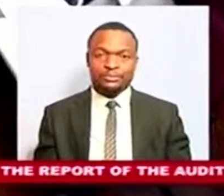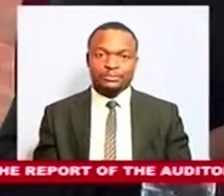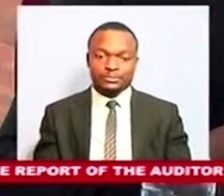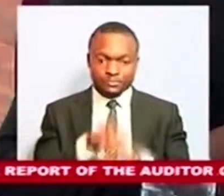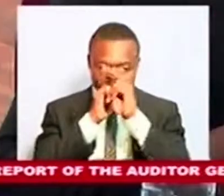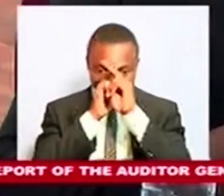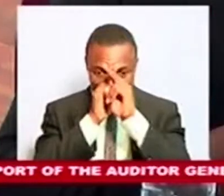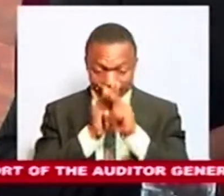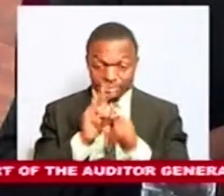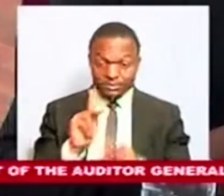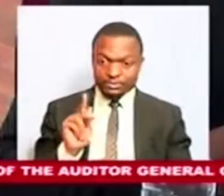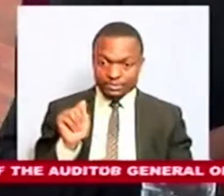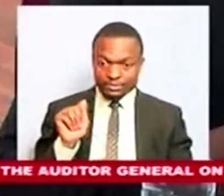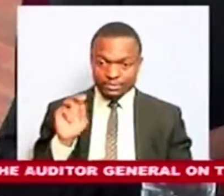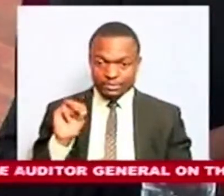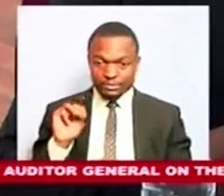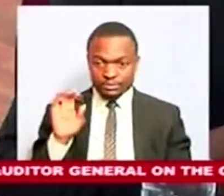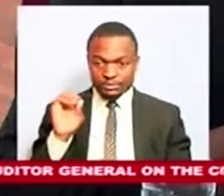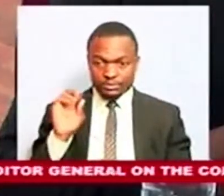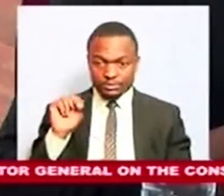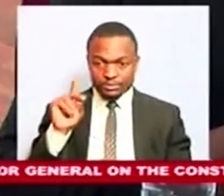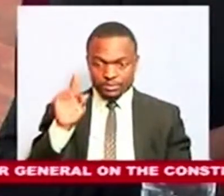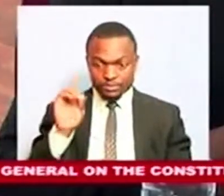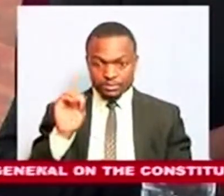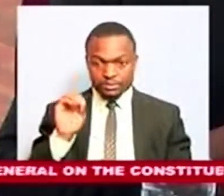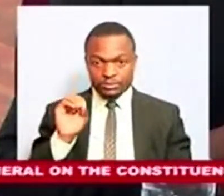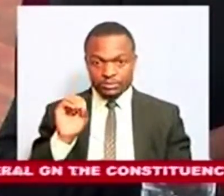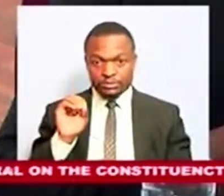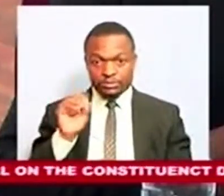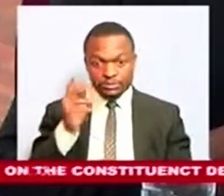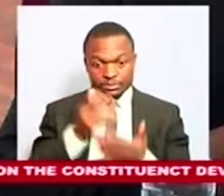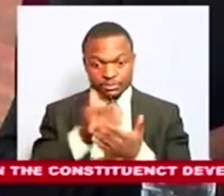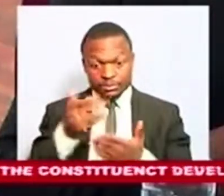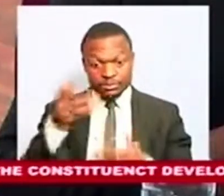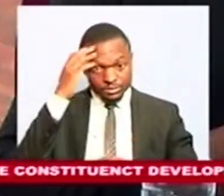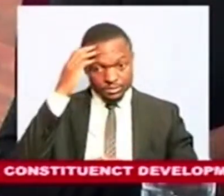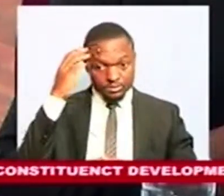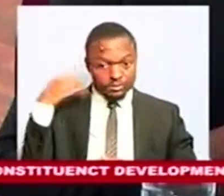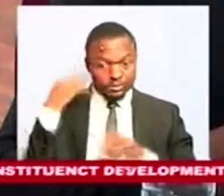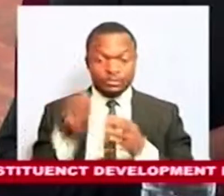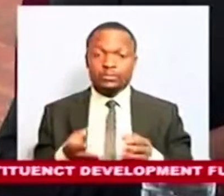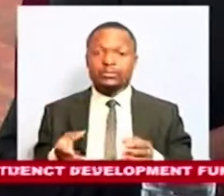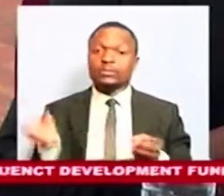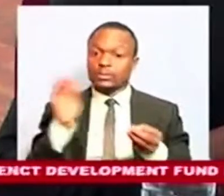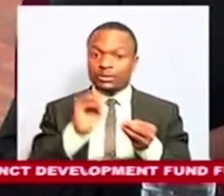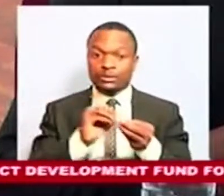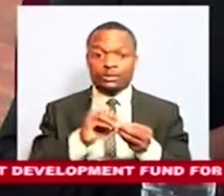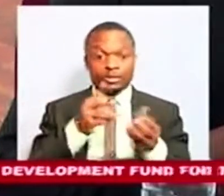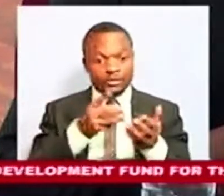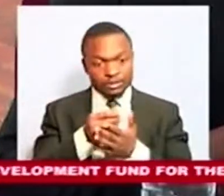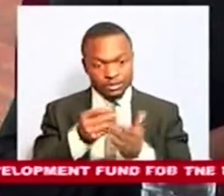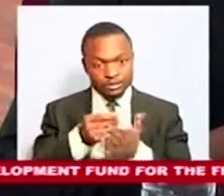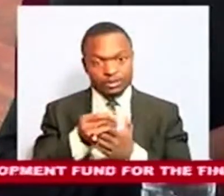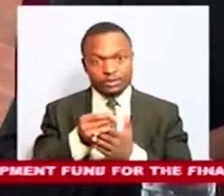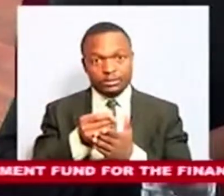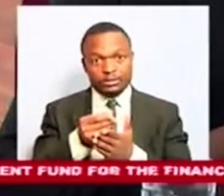Honorable Kamondo's question will be attended to, Honorable Chair, by Procurement Office and supplemented by Finance.